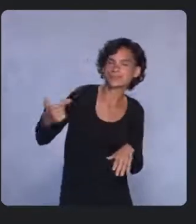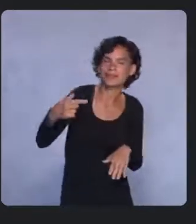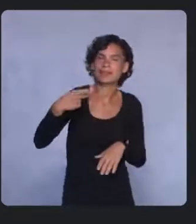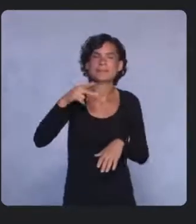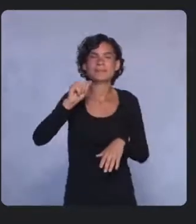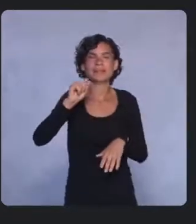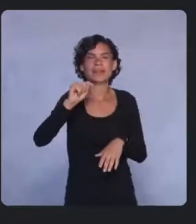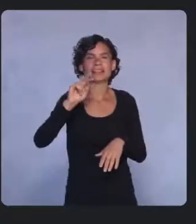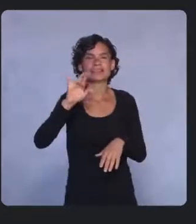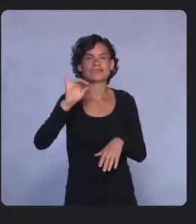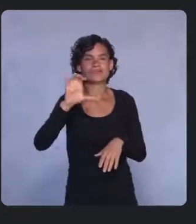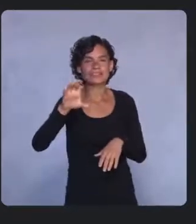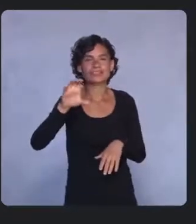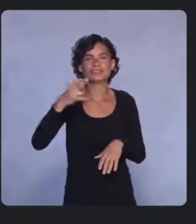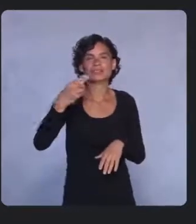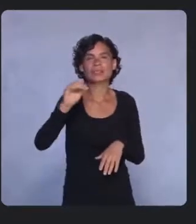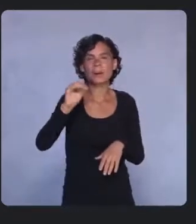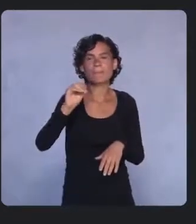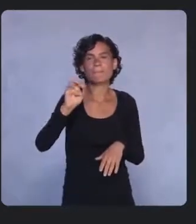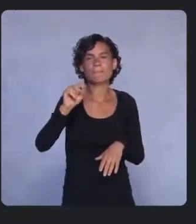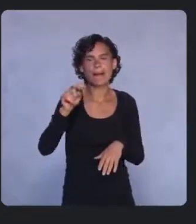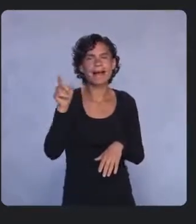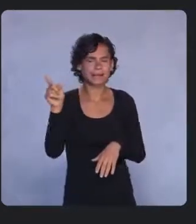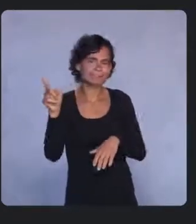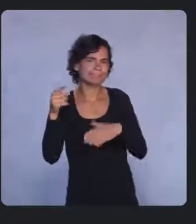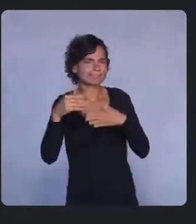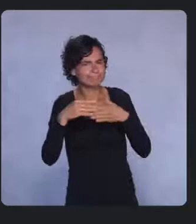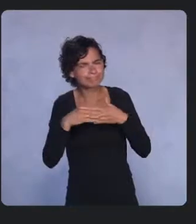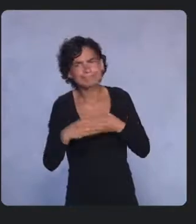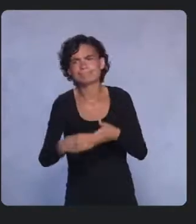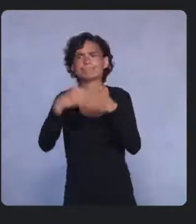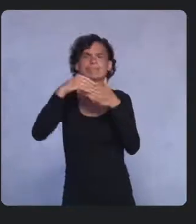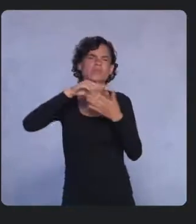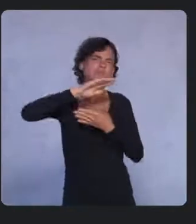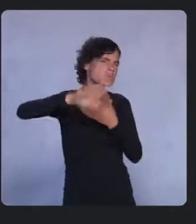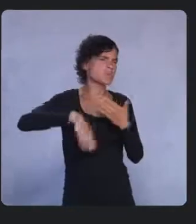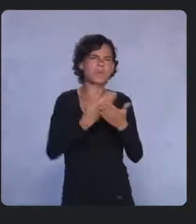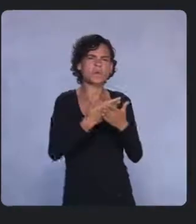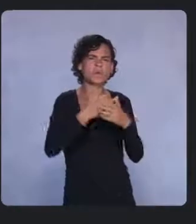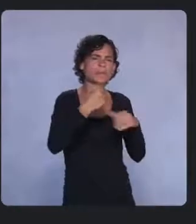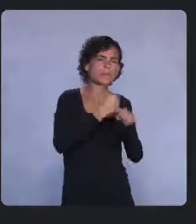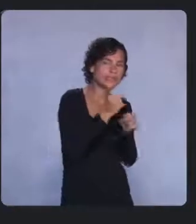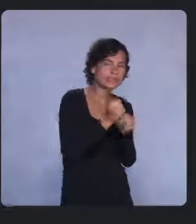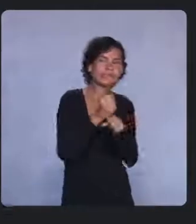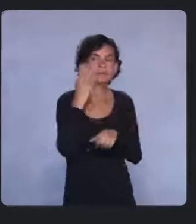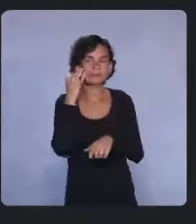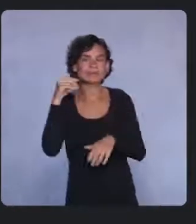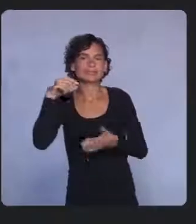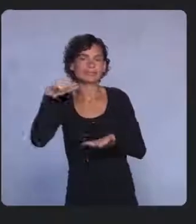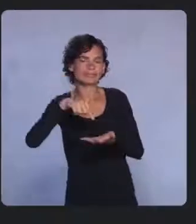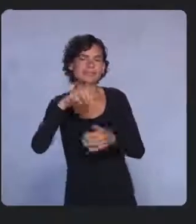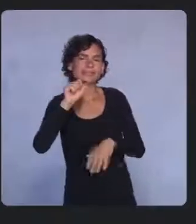who leads all product and experience at Samsung Mobile, to Google I/O.